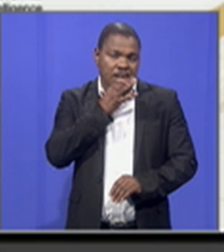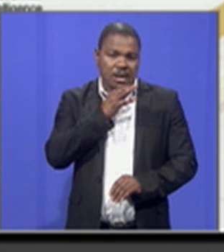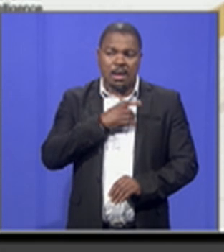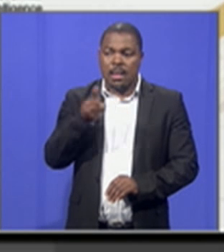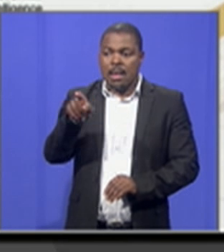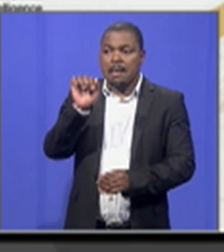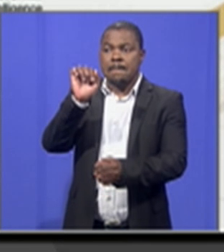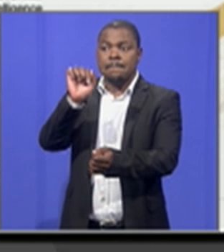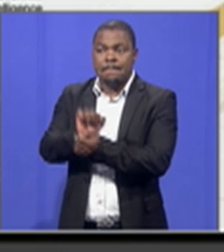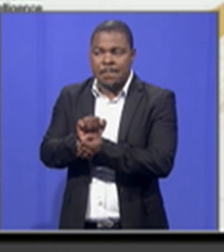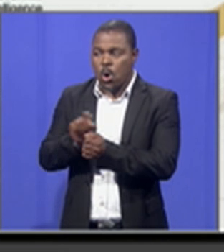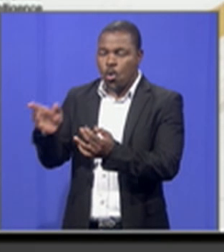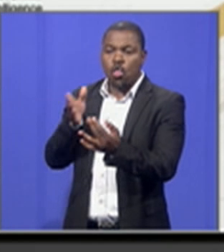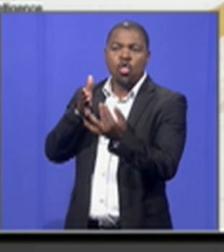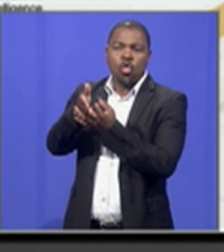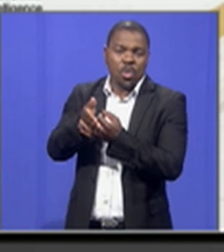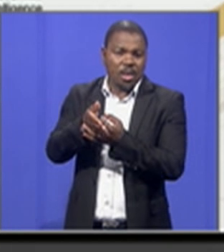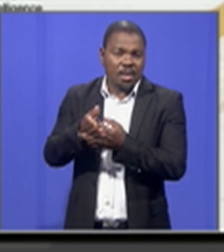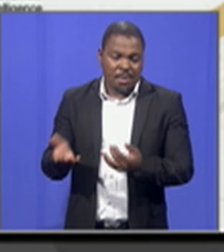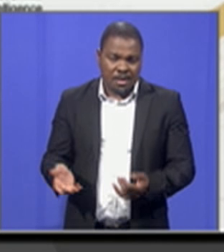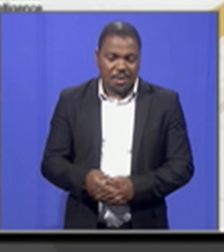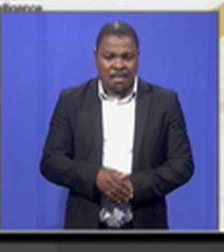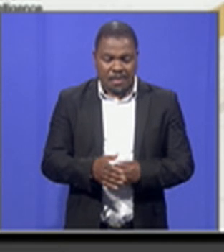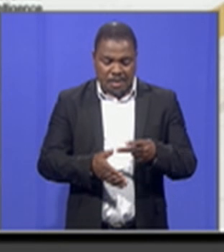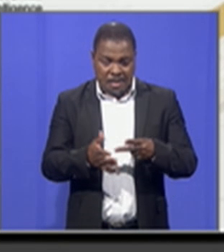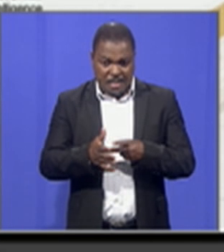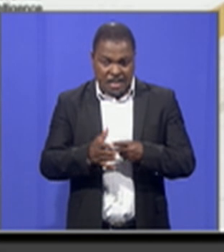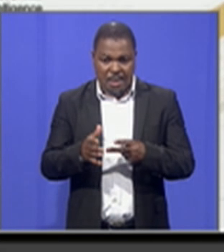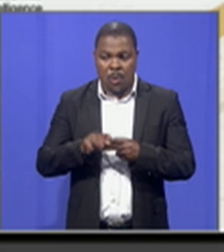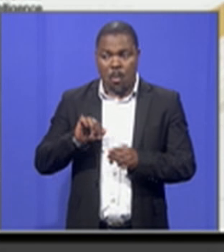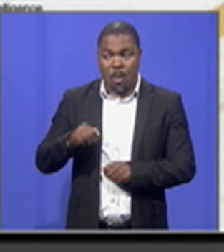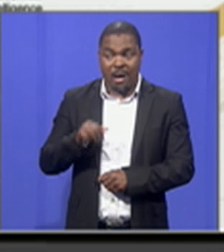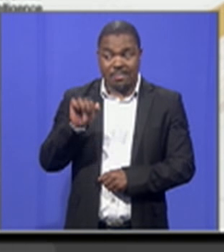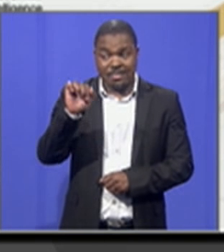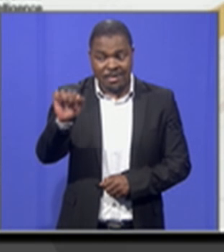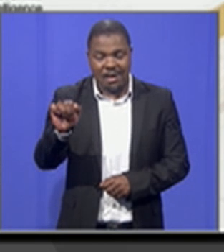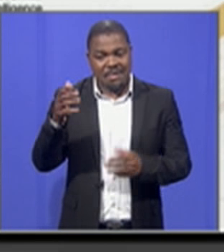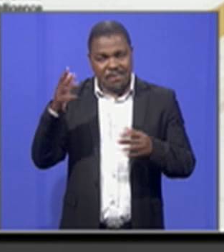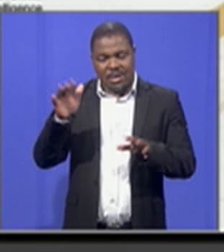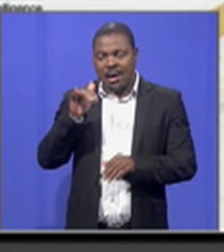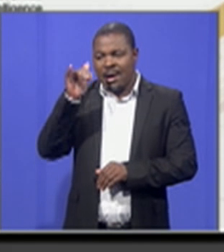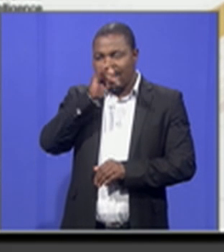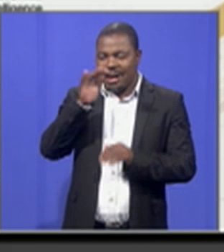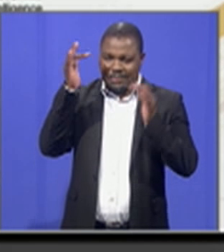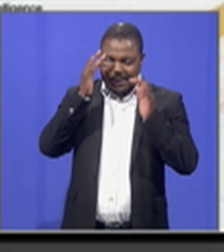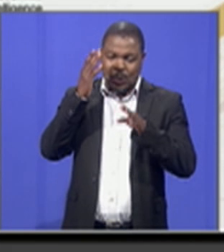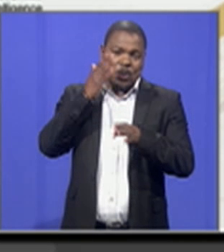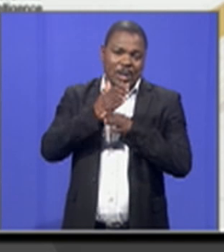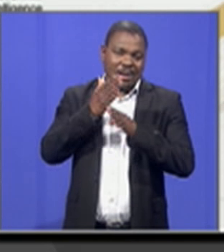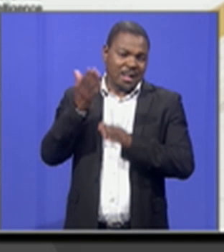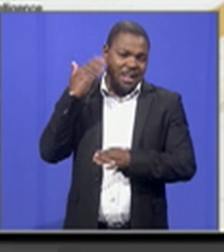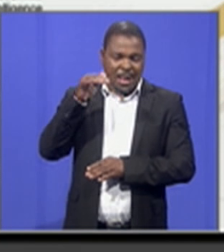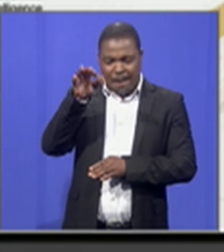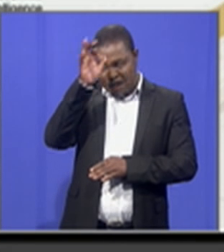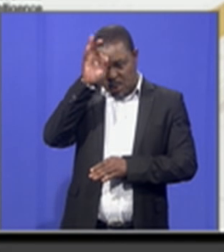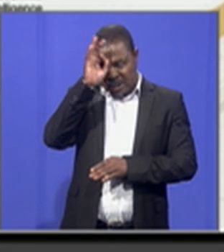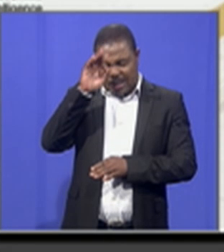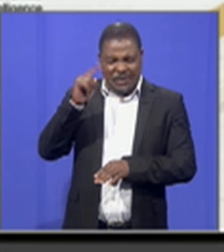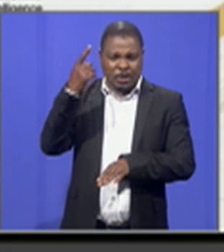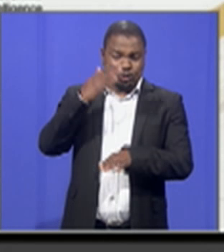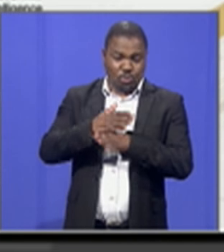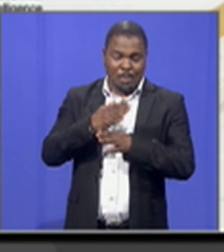of Mr. Marimuthu, and it is a fact that Mr. Marimuthu's wife has worked in crime intelligence as a police colonel, her first